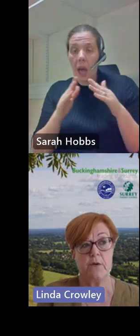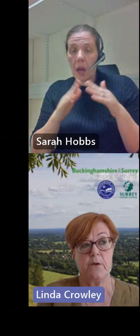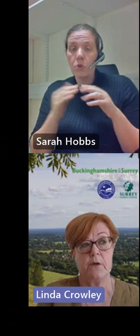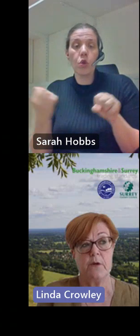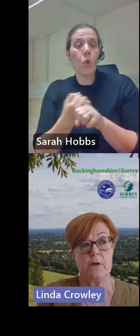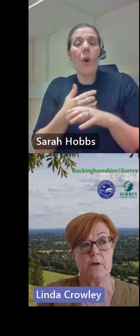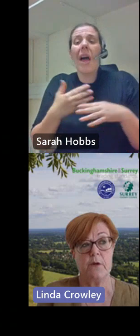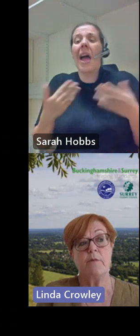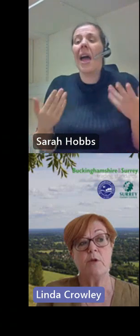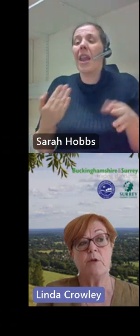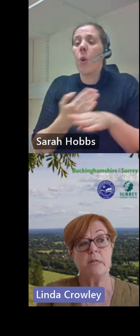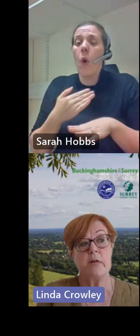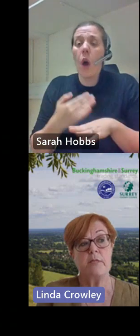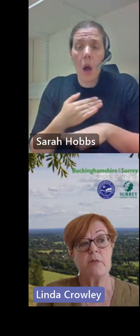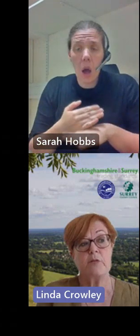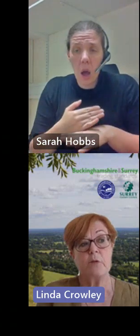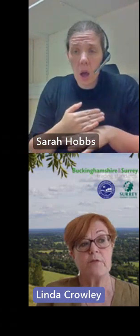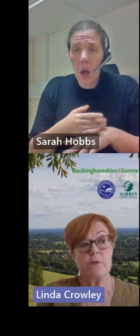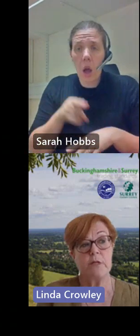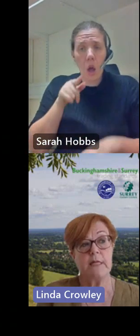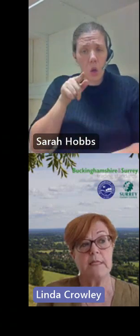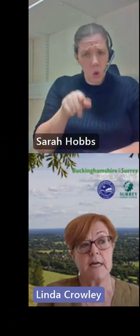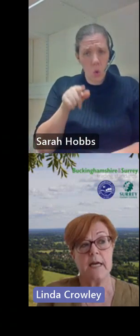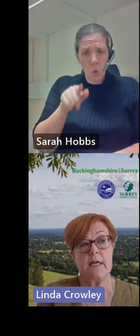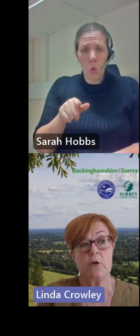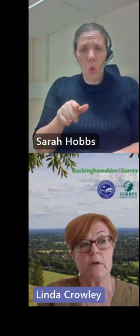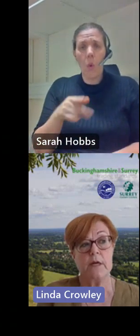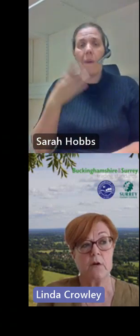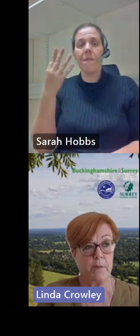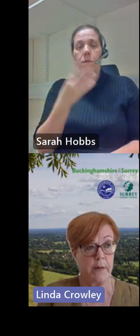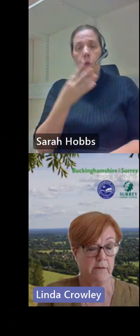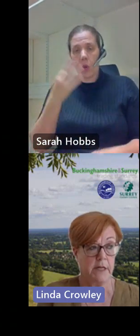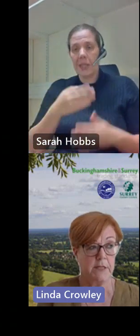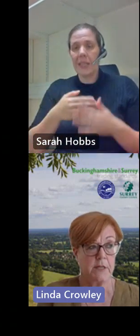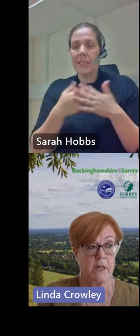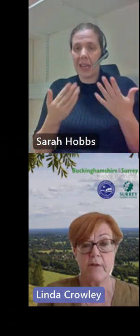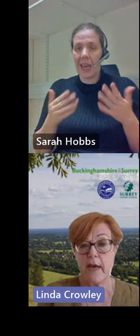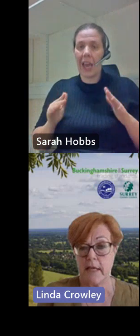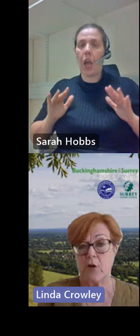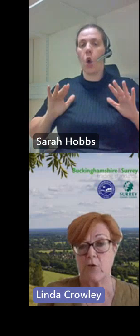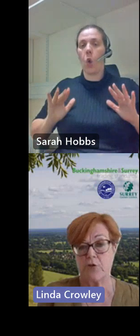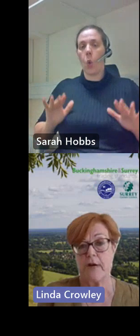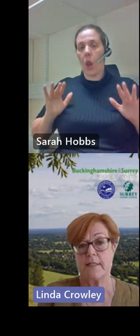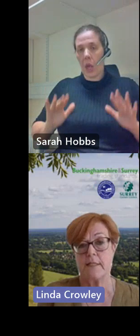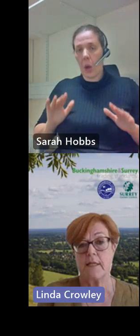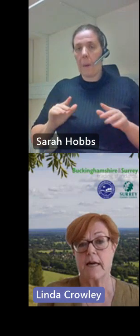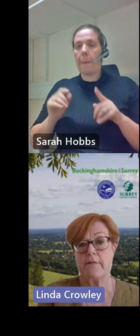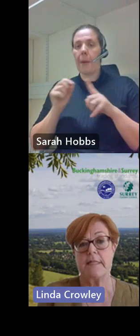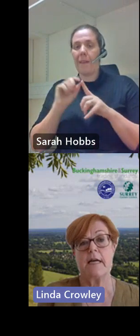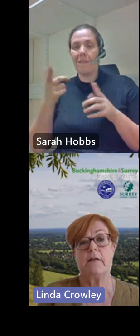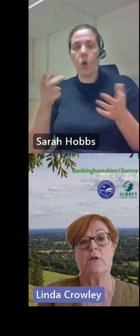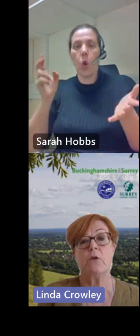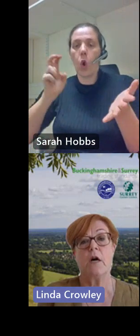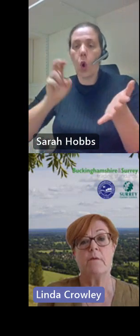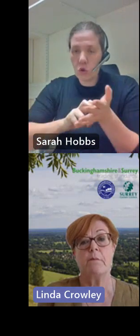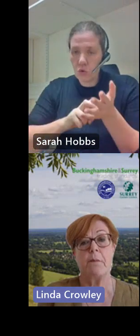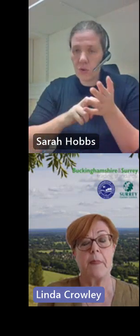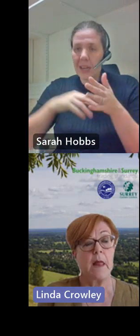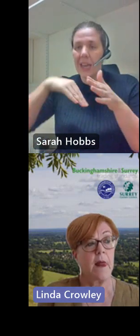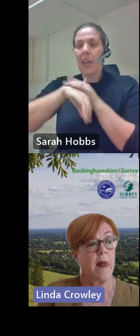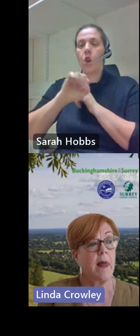for you, you're entitled to a 14-day cooling off period for any contract carried out in